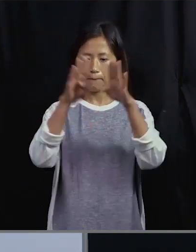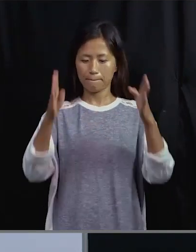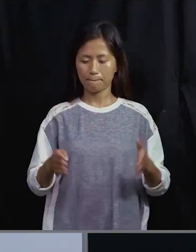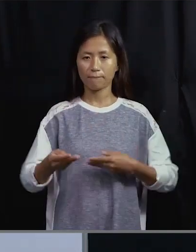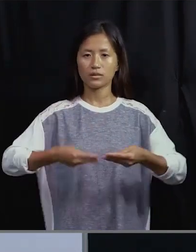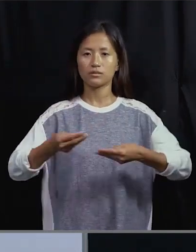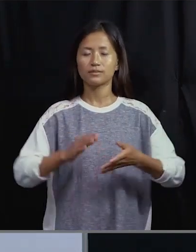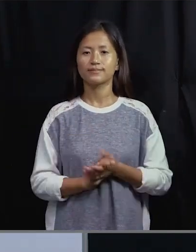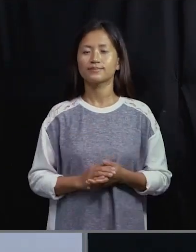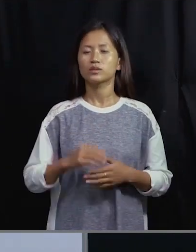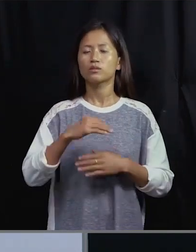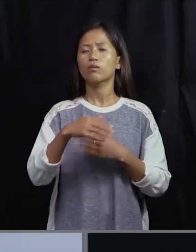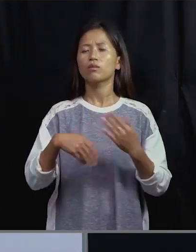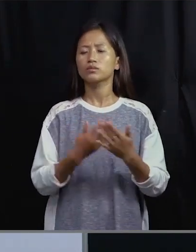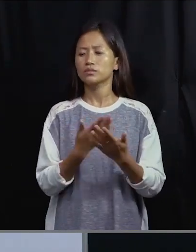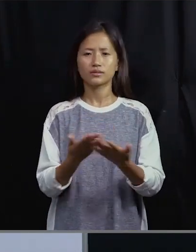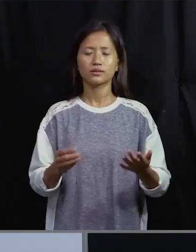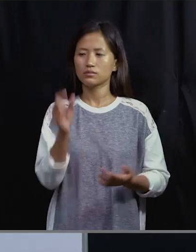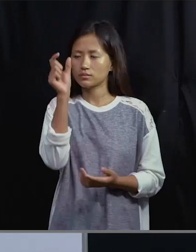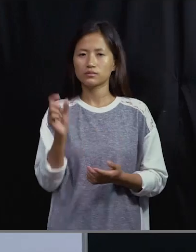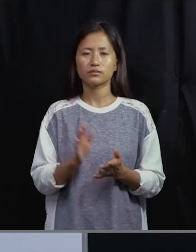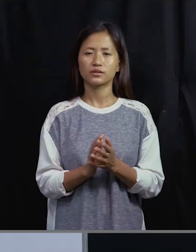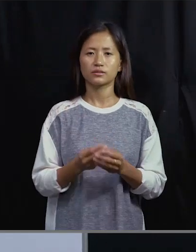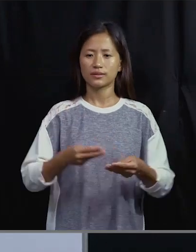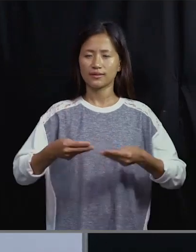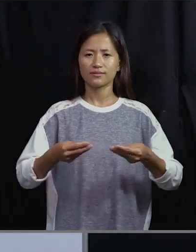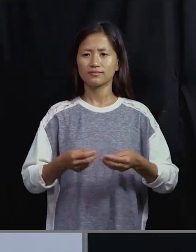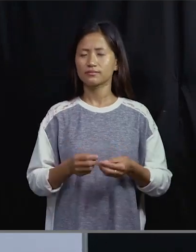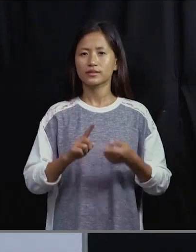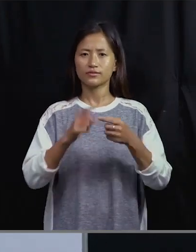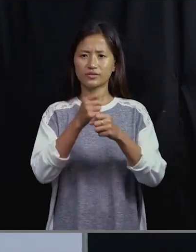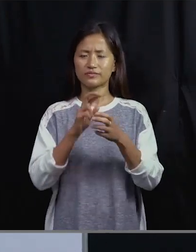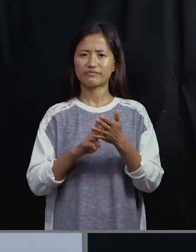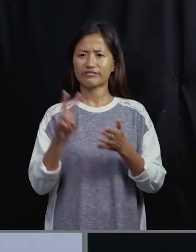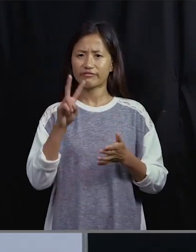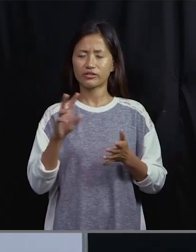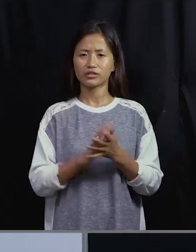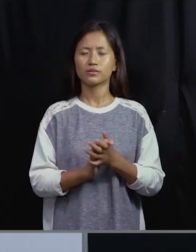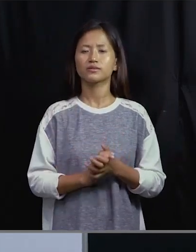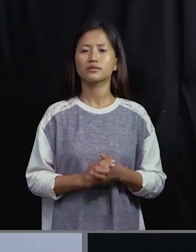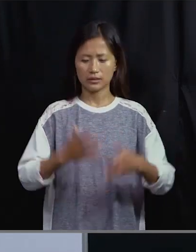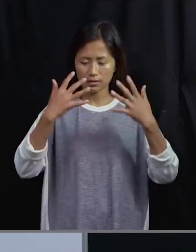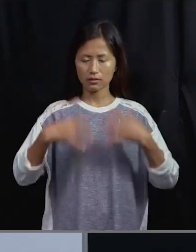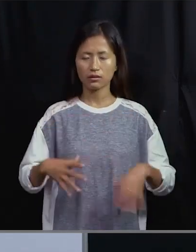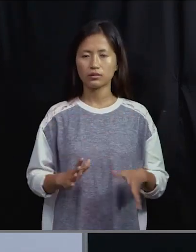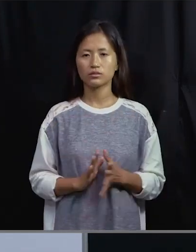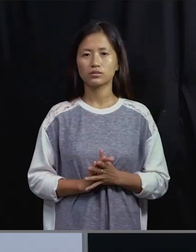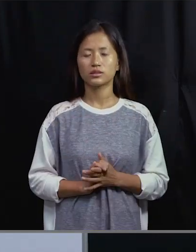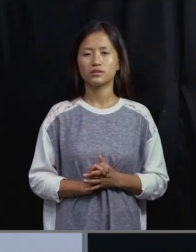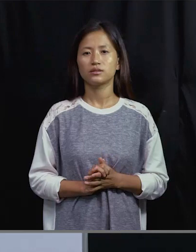see? Those are all consumer goods. For example, like, grocery, for example, vegetables, clothes, isn't that?